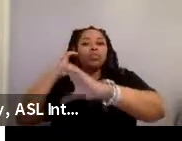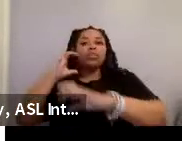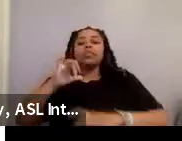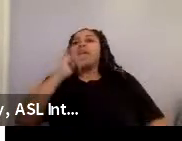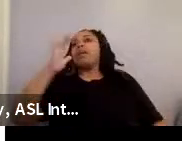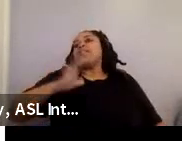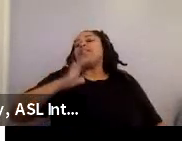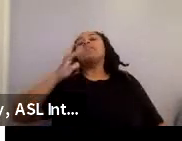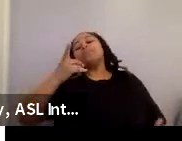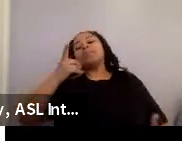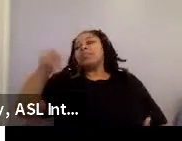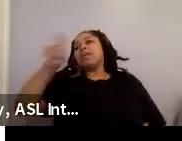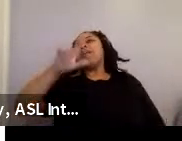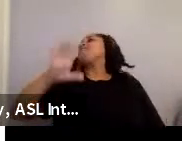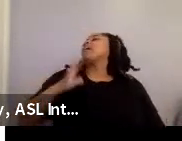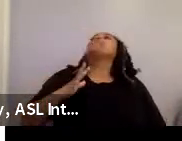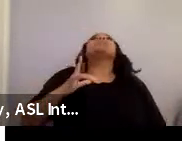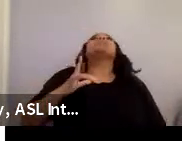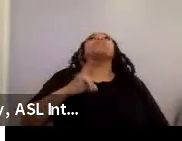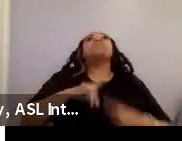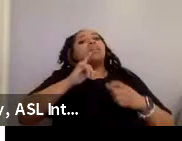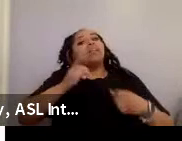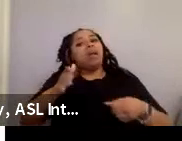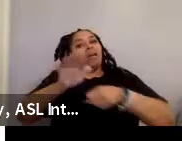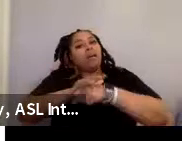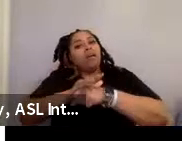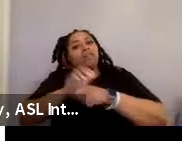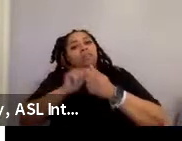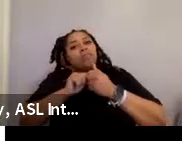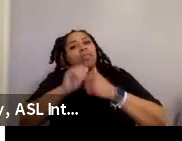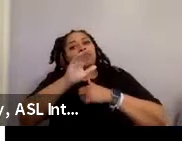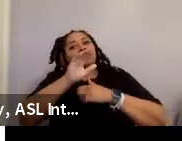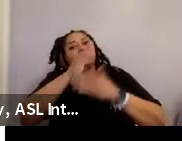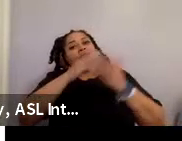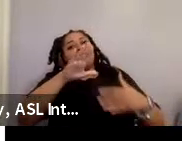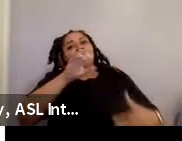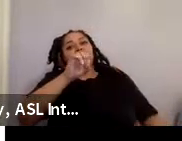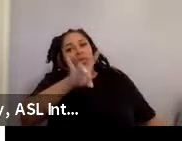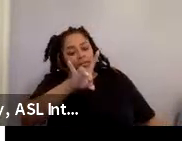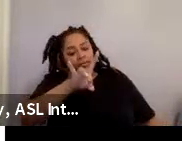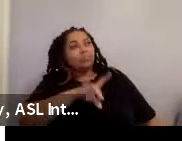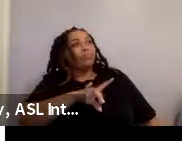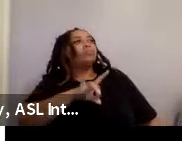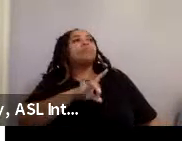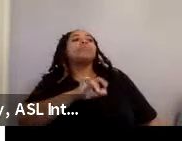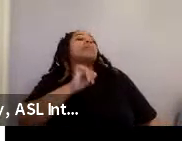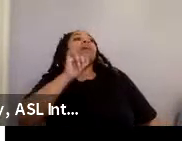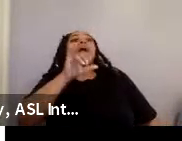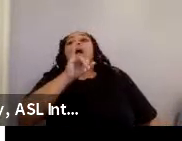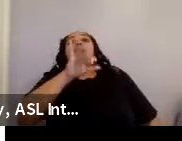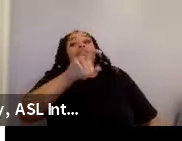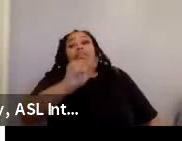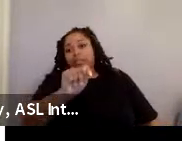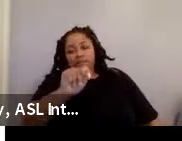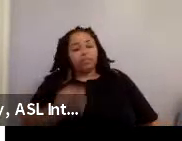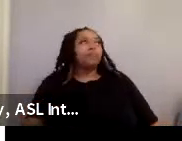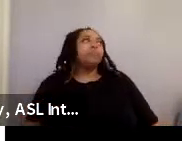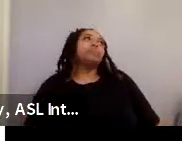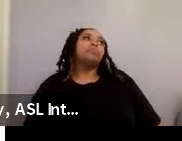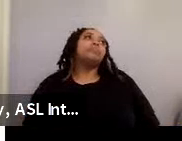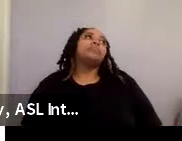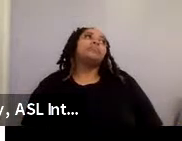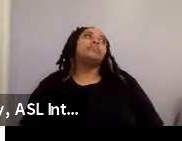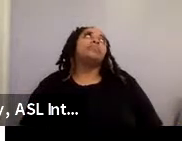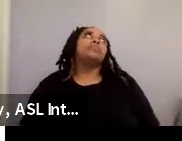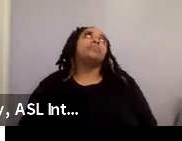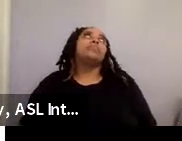are, they're not covered by Section 508. They're not ICT. What I want to highlight